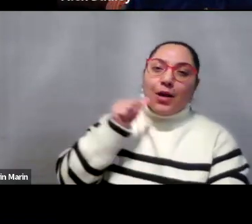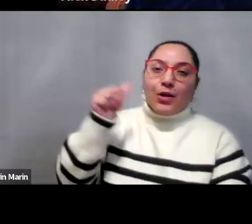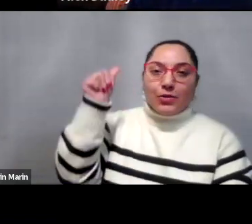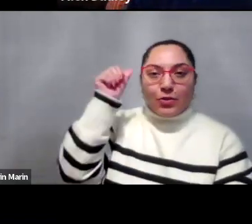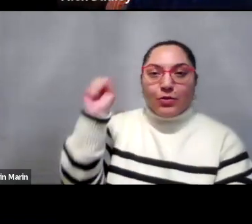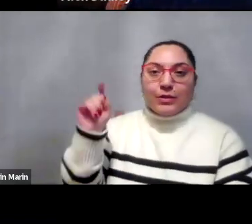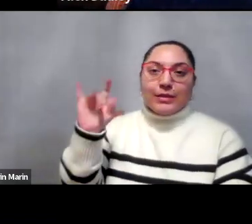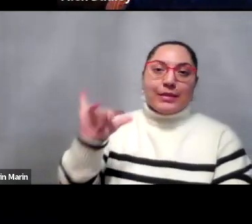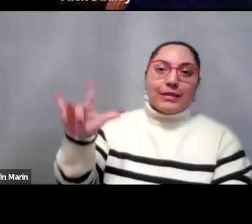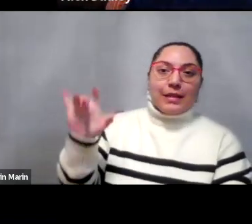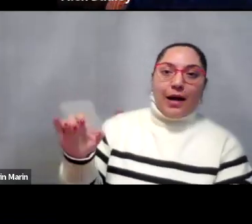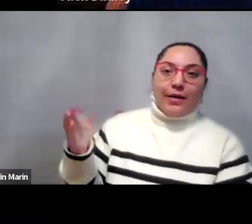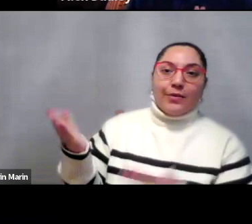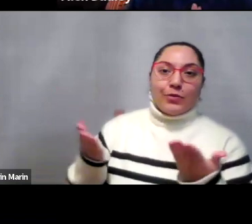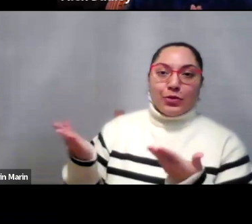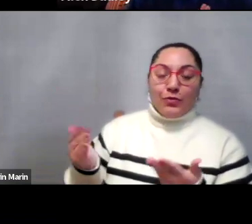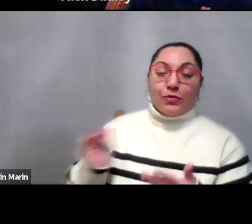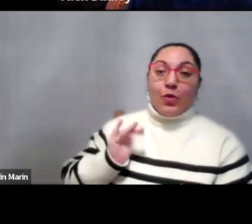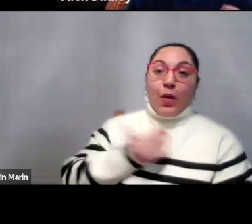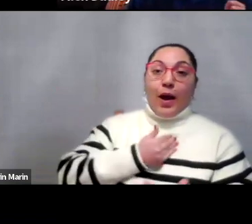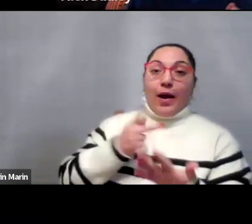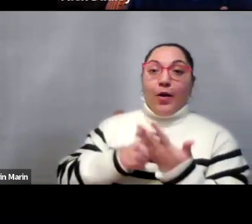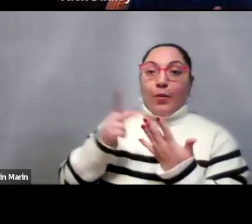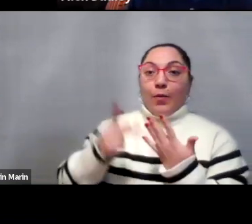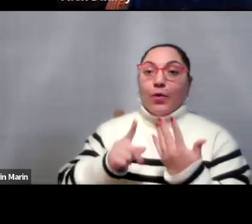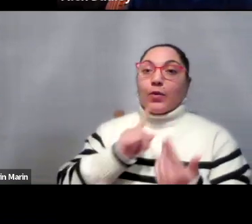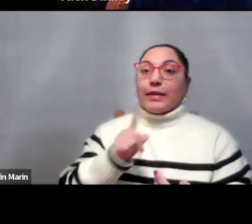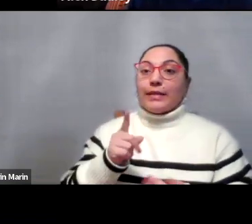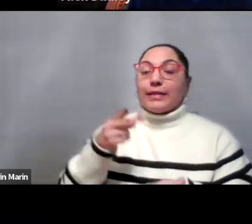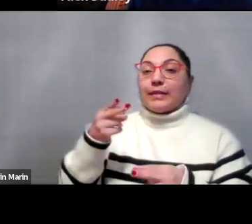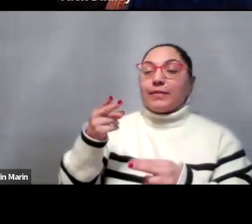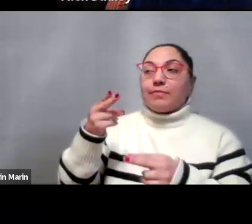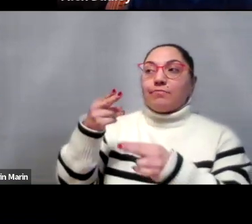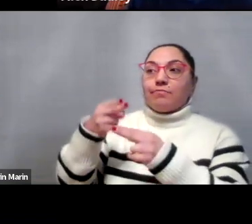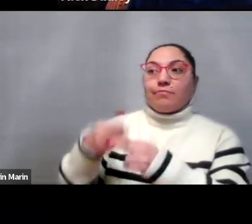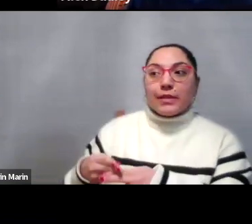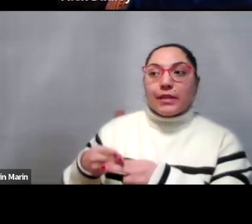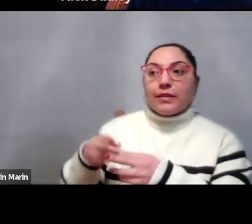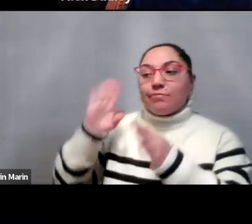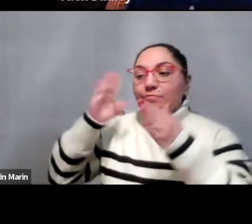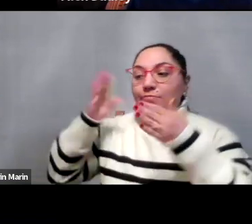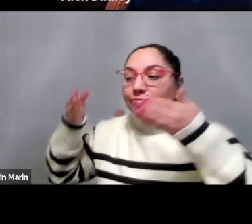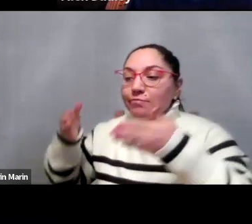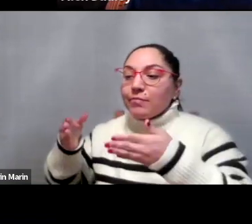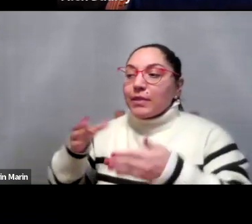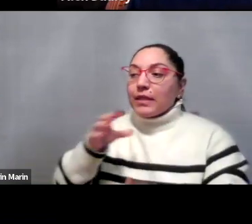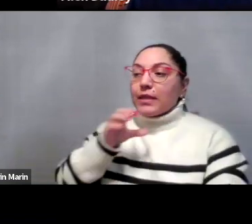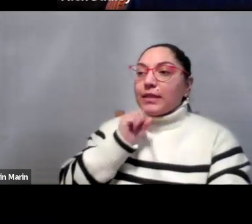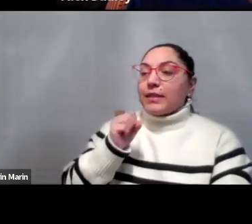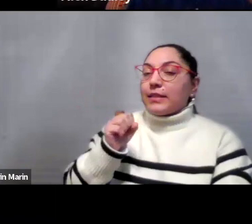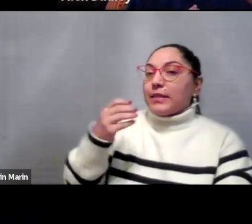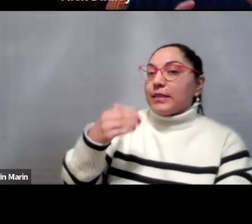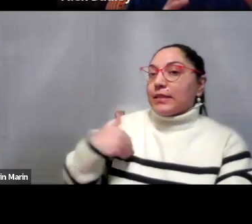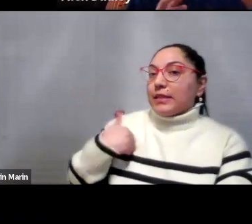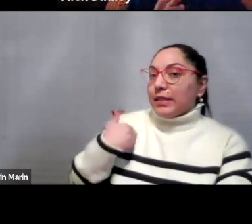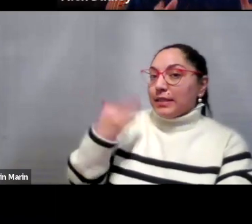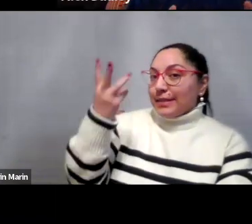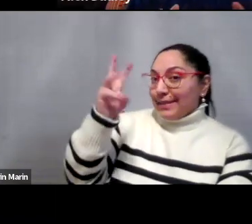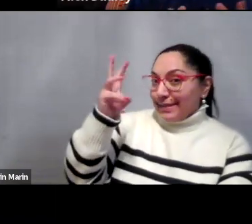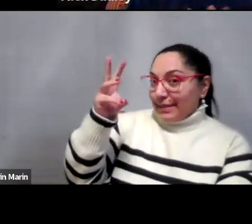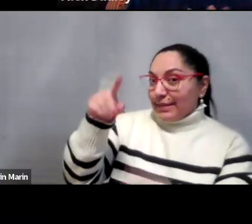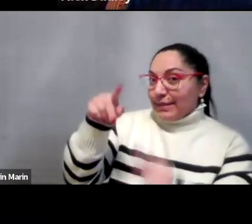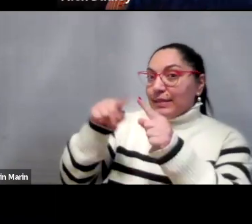service. So our programs are aimed at folks as young as 16, but